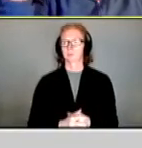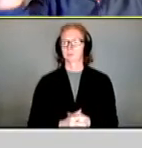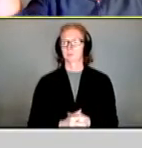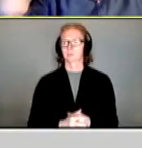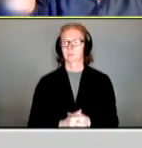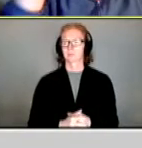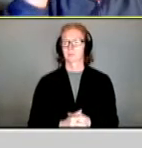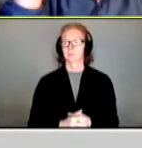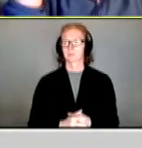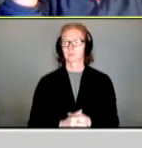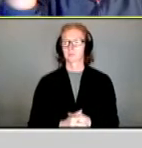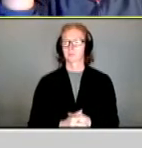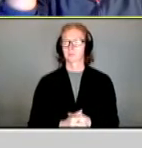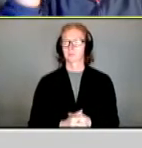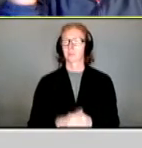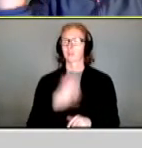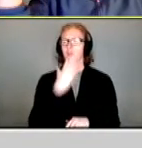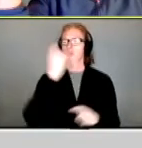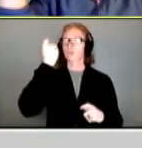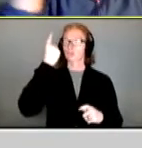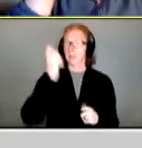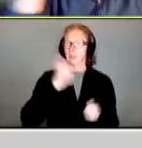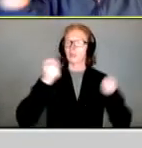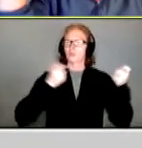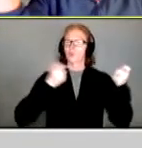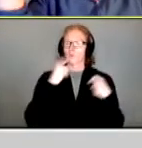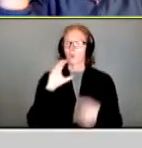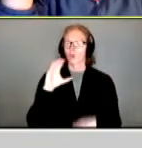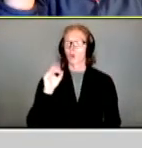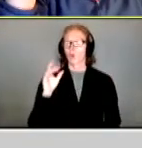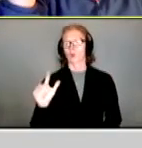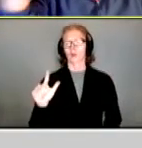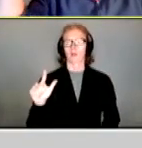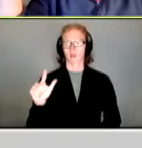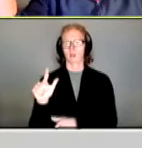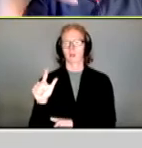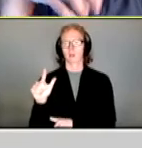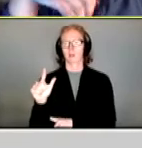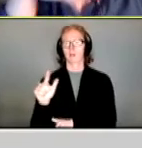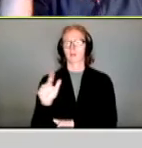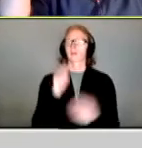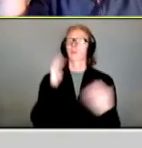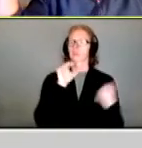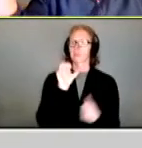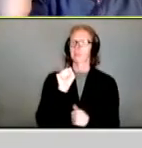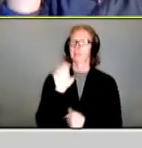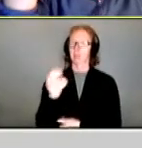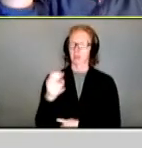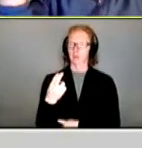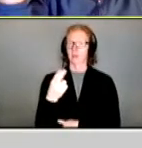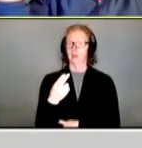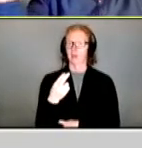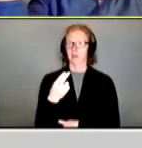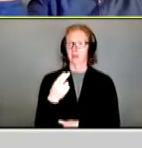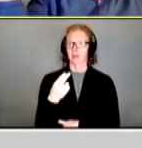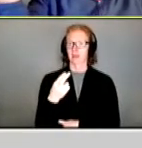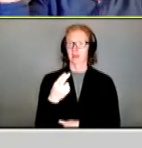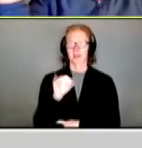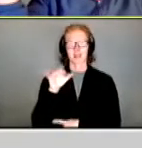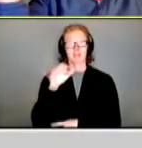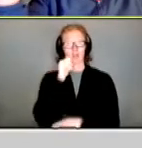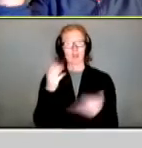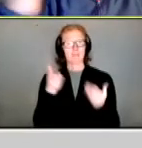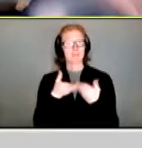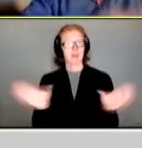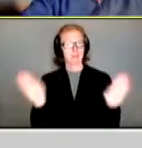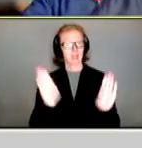the understanding and control over COPL in itself. So hopefully, Sarah, as that, because if the meetings are not public,